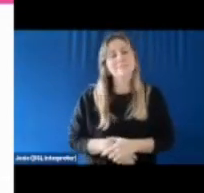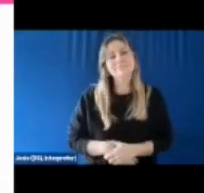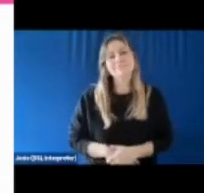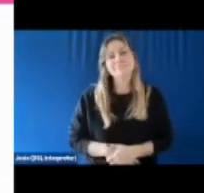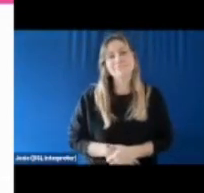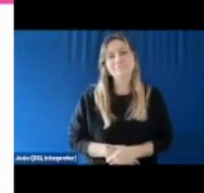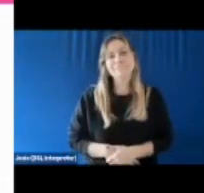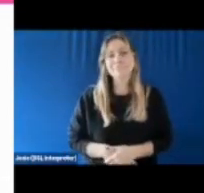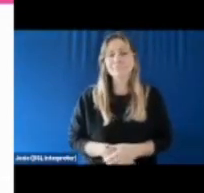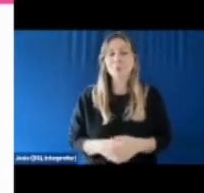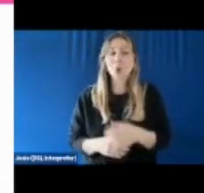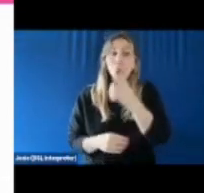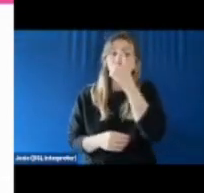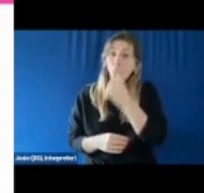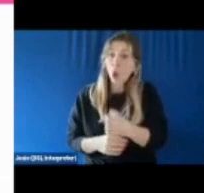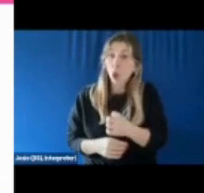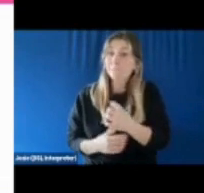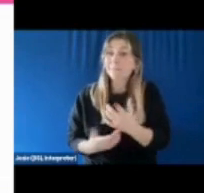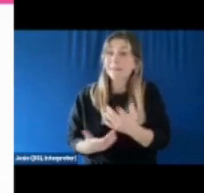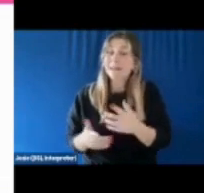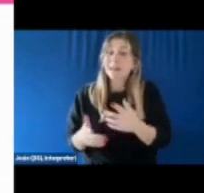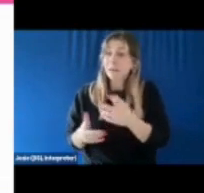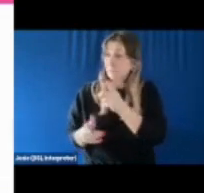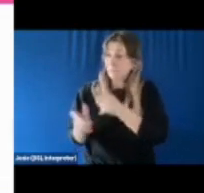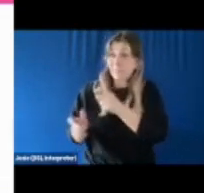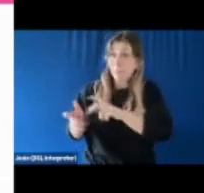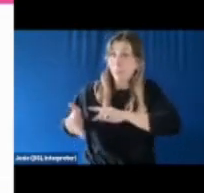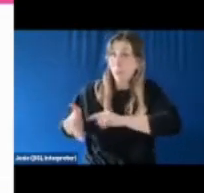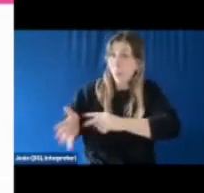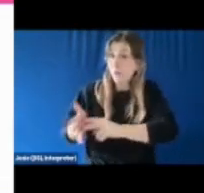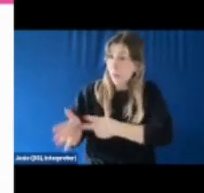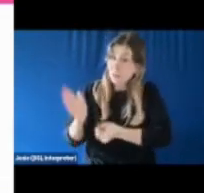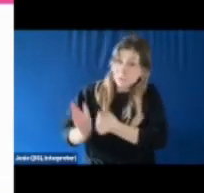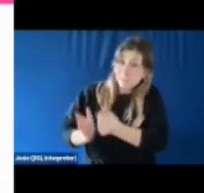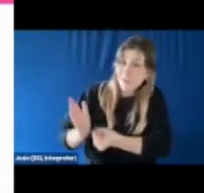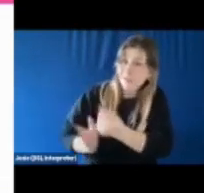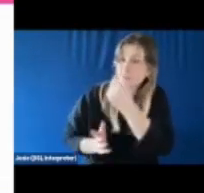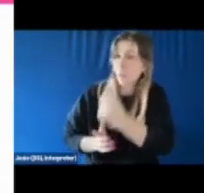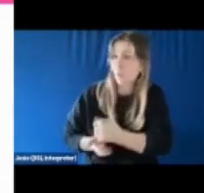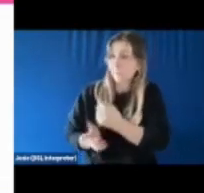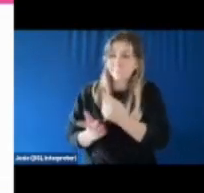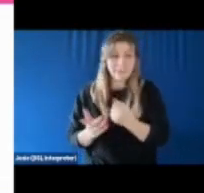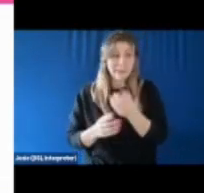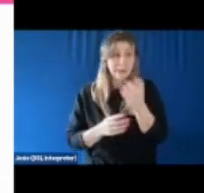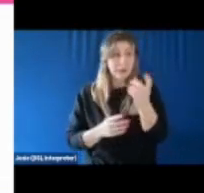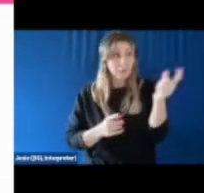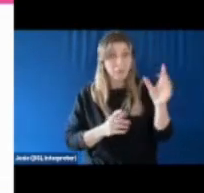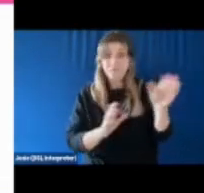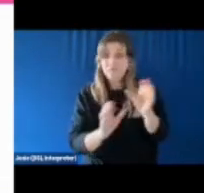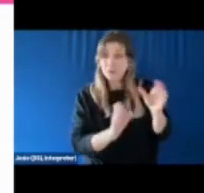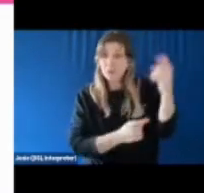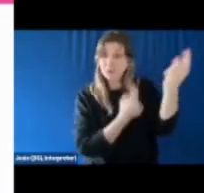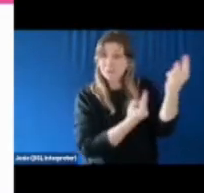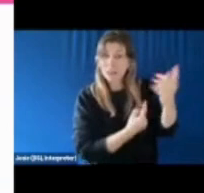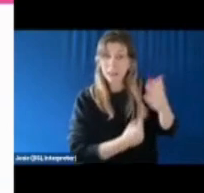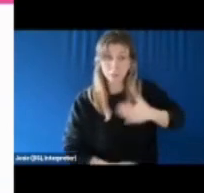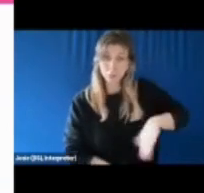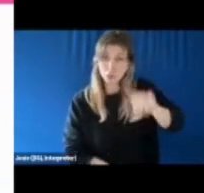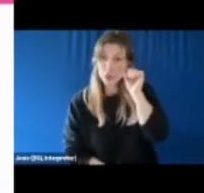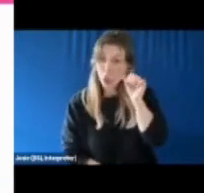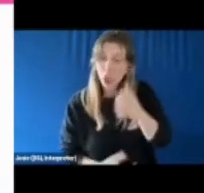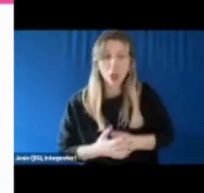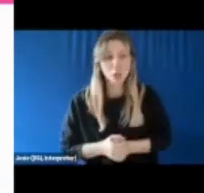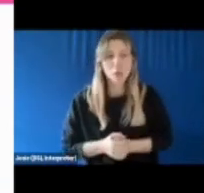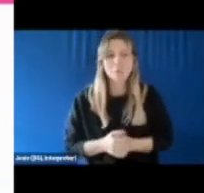working in the sector, to understand the skills and the learning that they're developing by being involved. But the biggest challenge